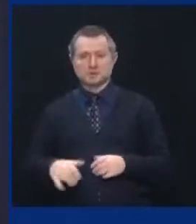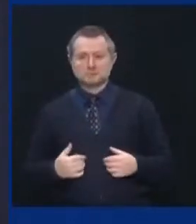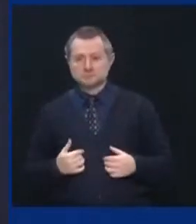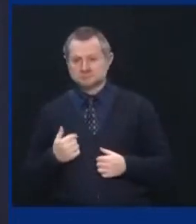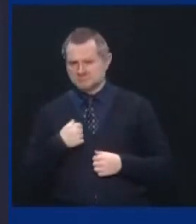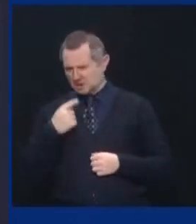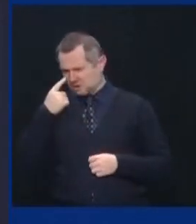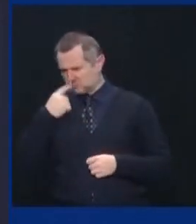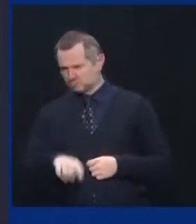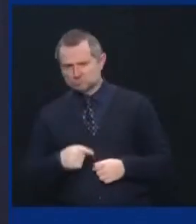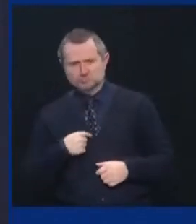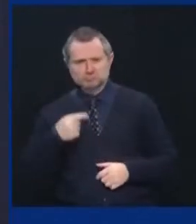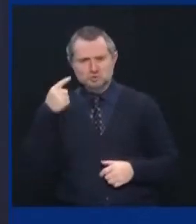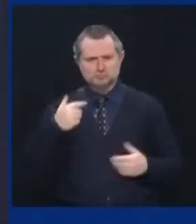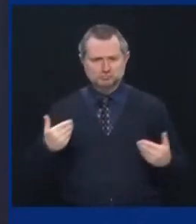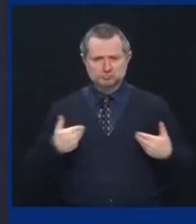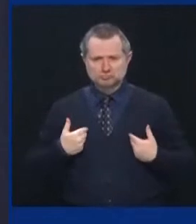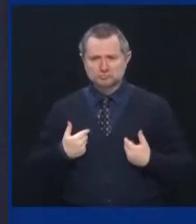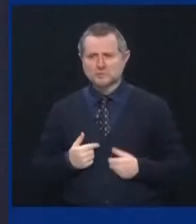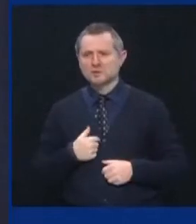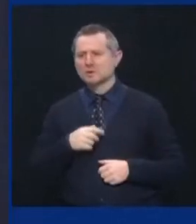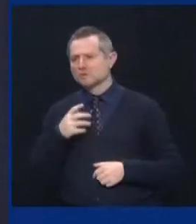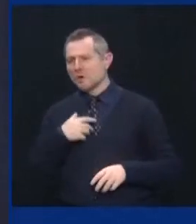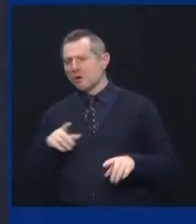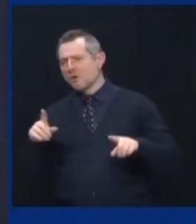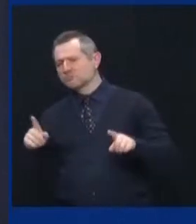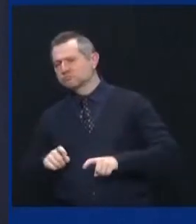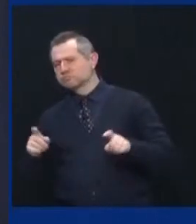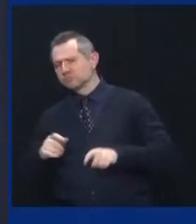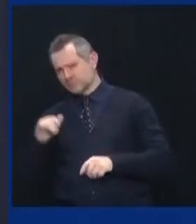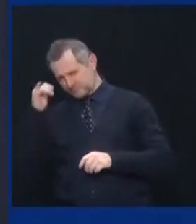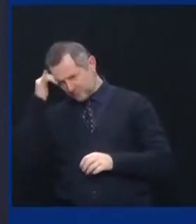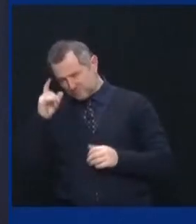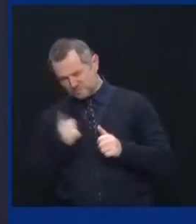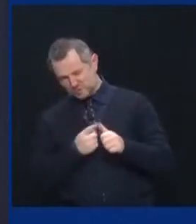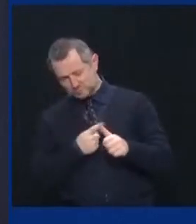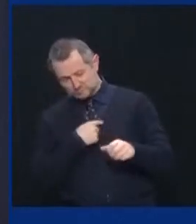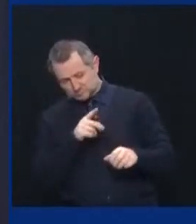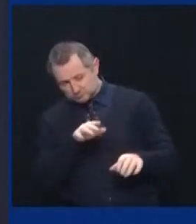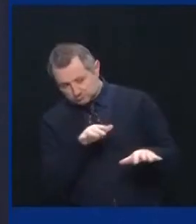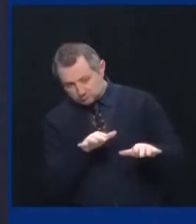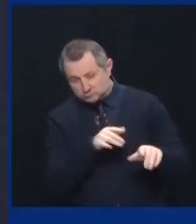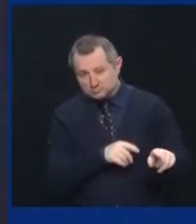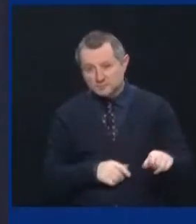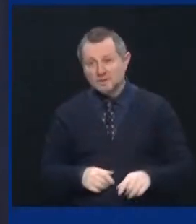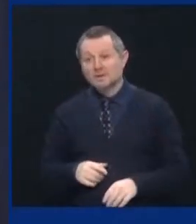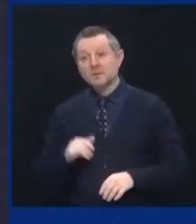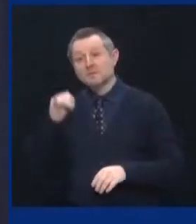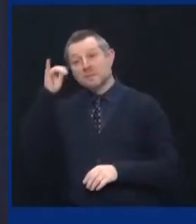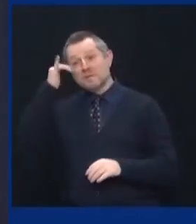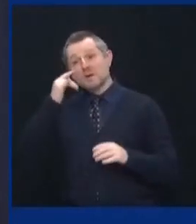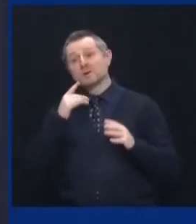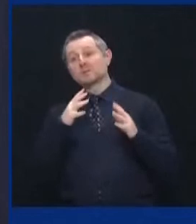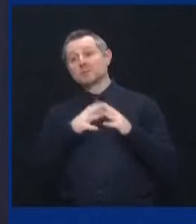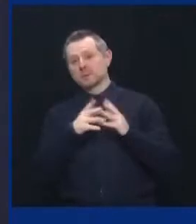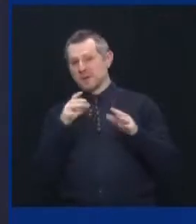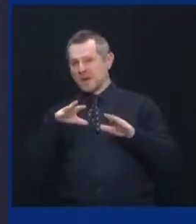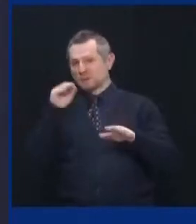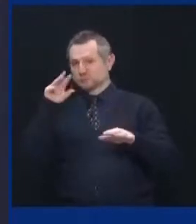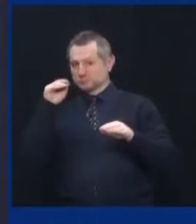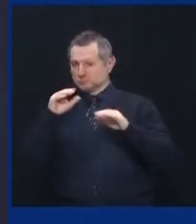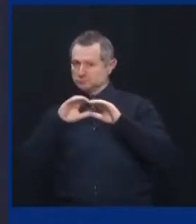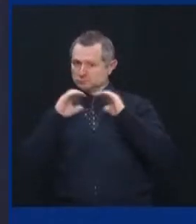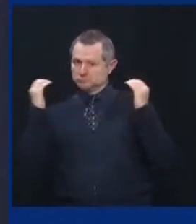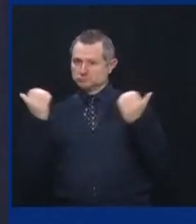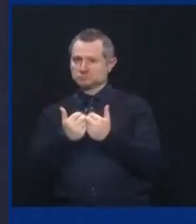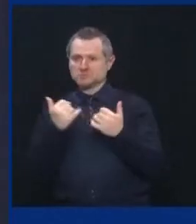That's what we're piloting with the Buffalo Bills. Now, Buffalo Bills, it's an outdoor venue, which is all the difference in the world